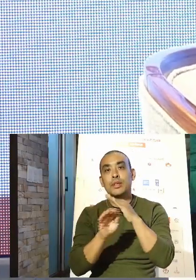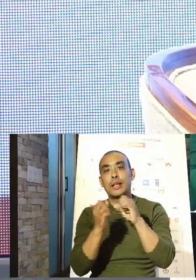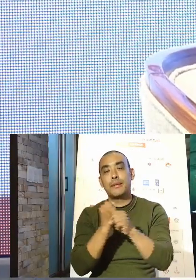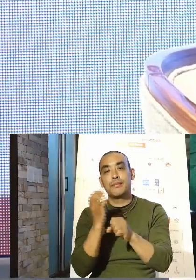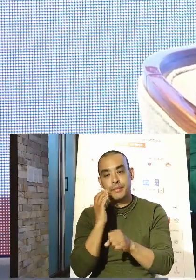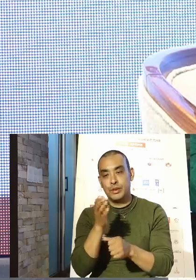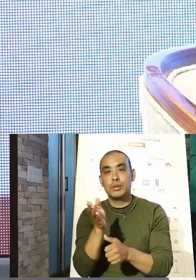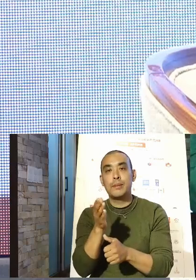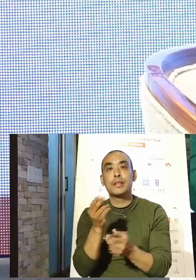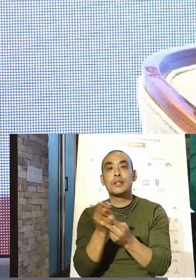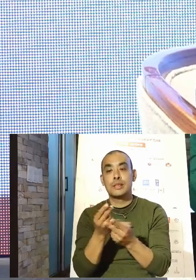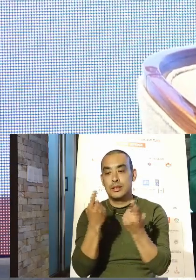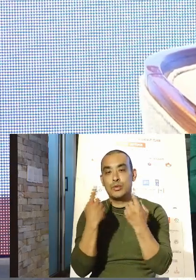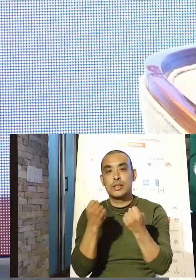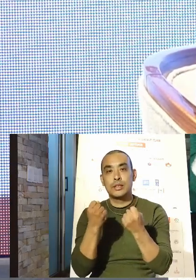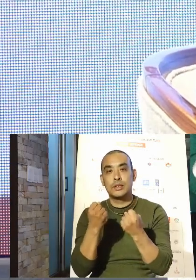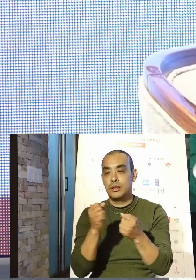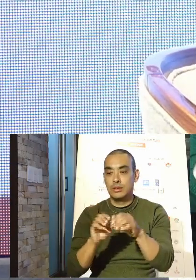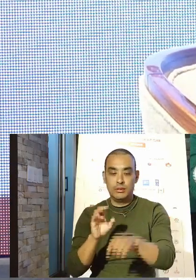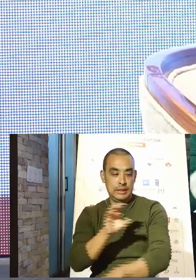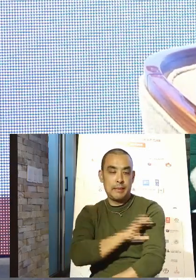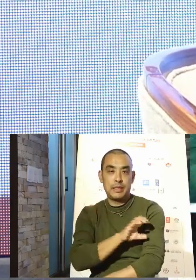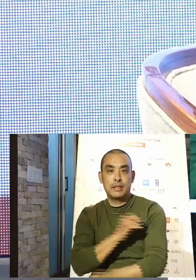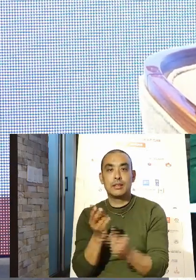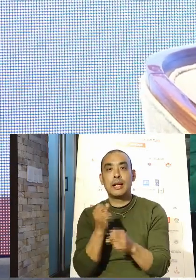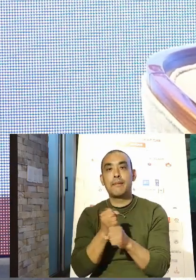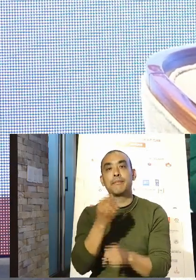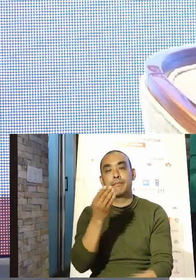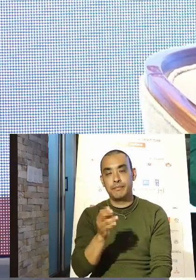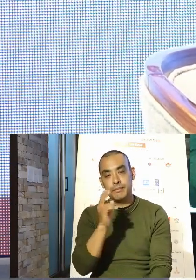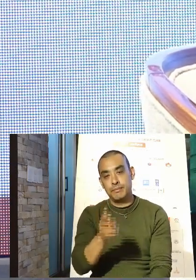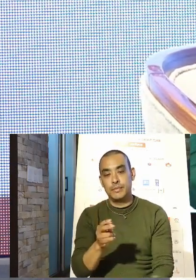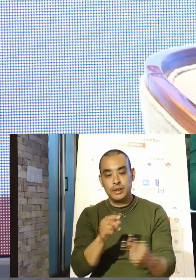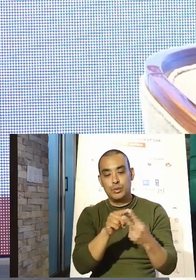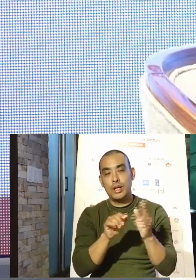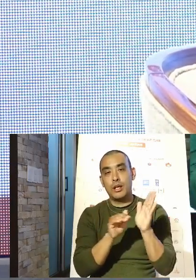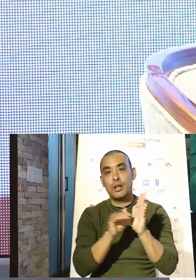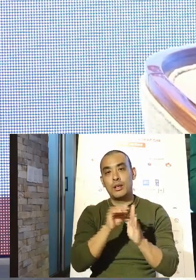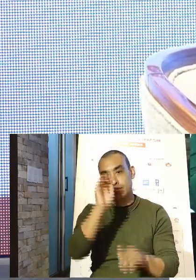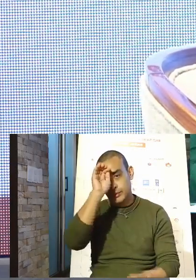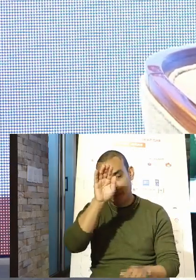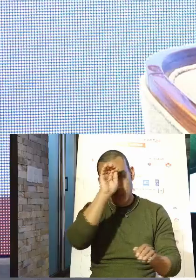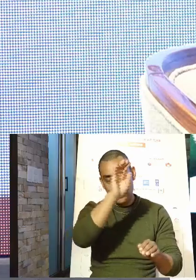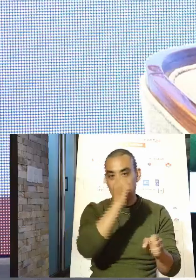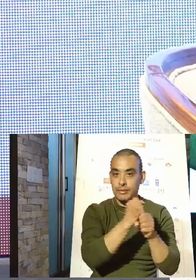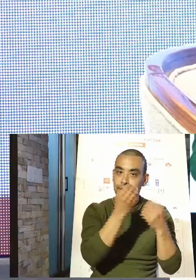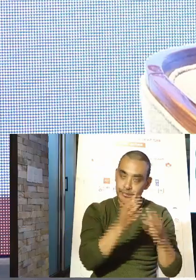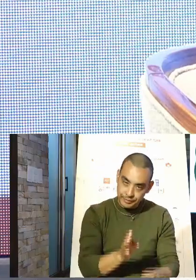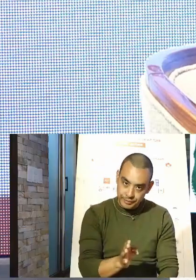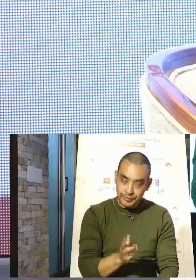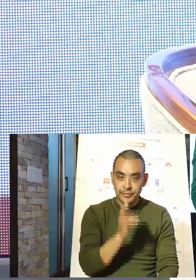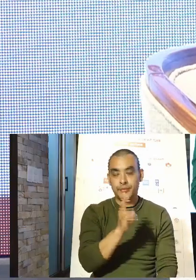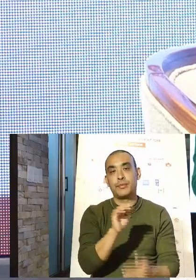ambassadors who transact these sessions in the school setups, right? So at the two levels, they get the information and this kind of